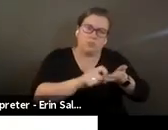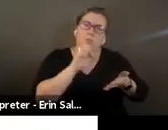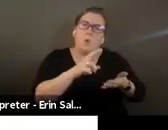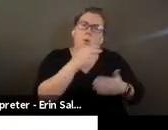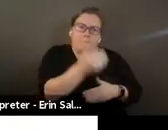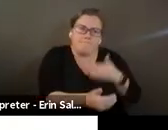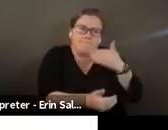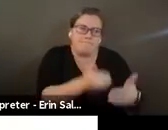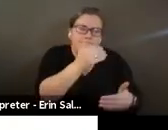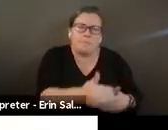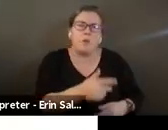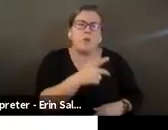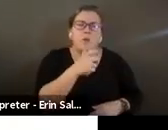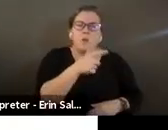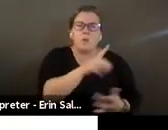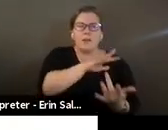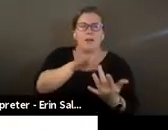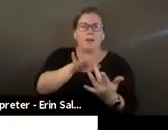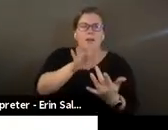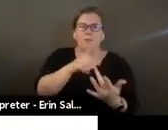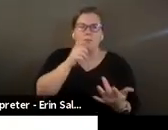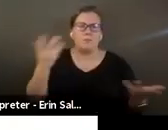and who do they need to call?